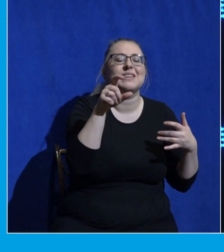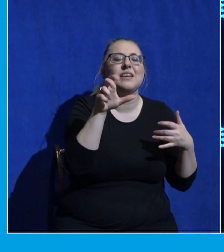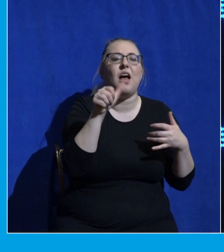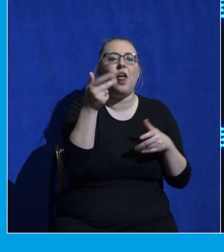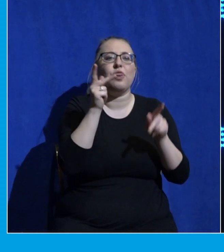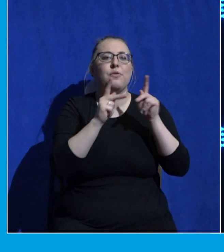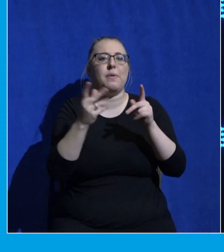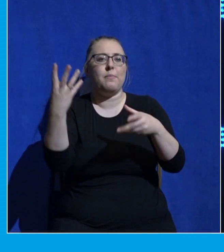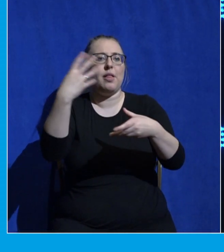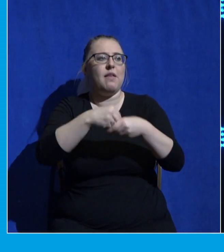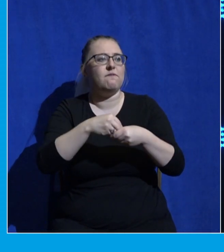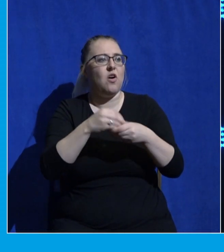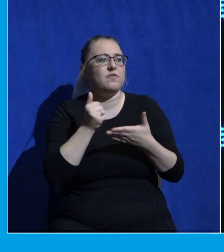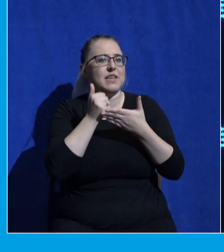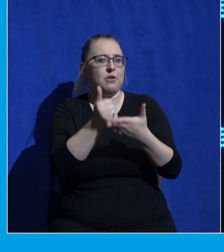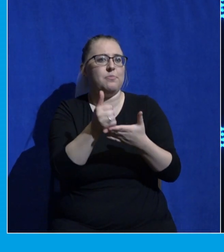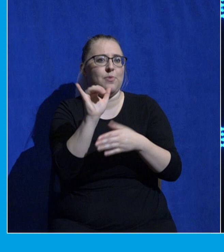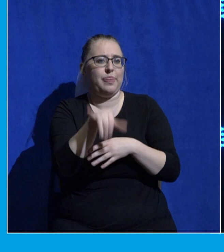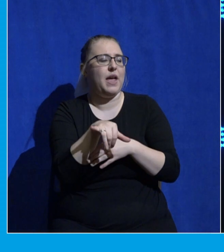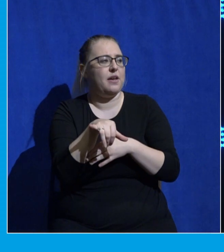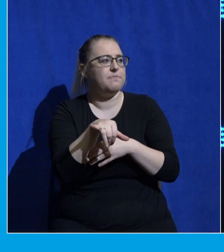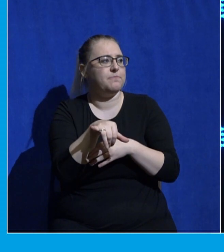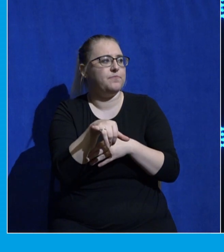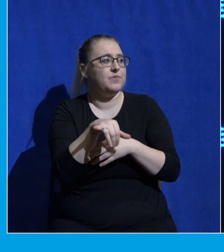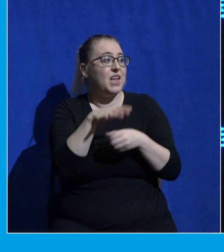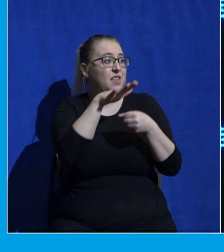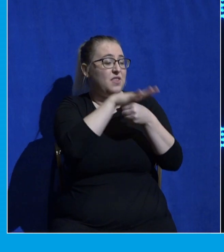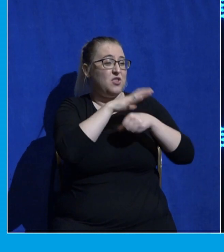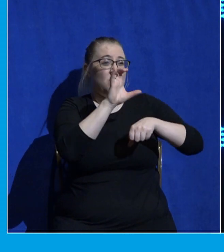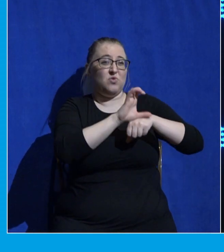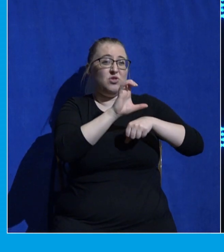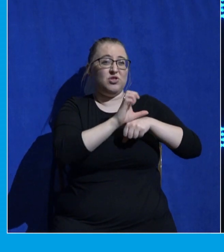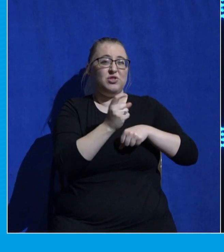God's primary means to remind you that he keeps you.